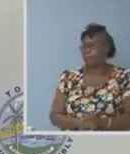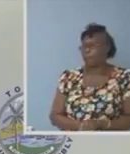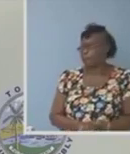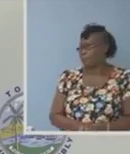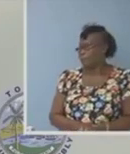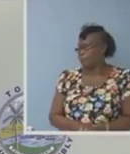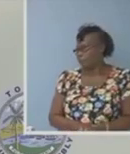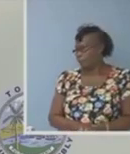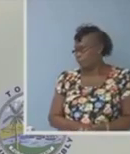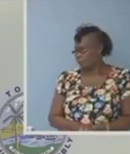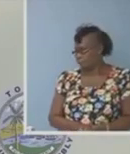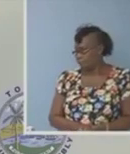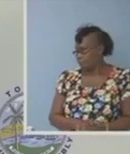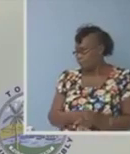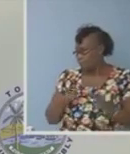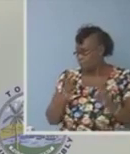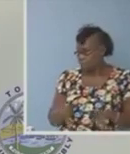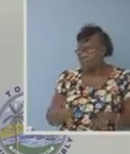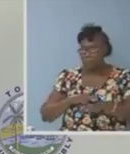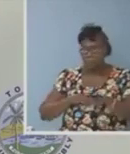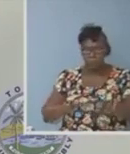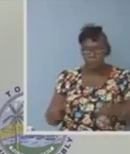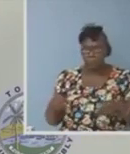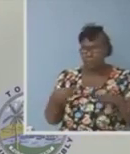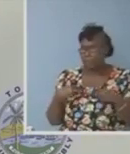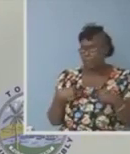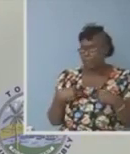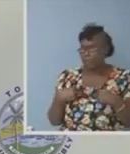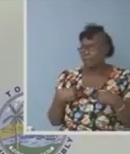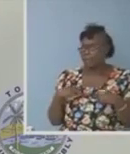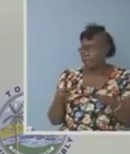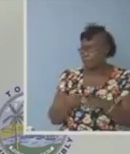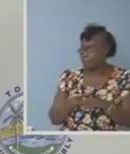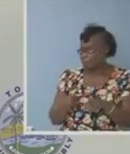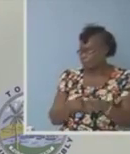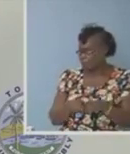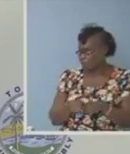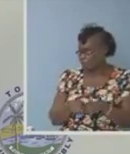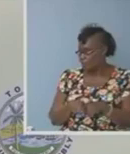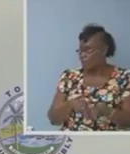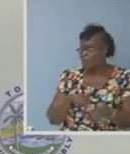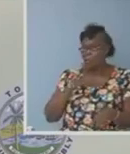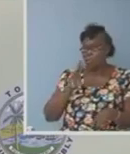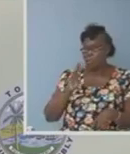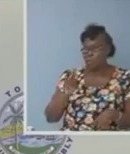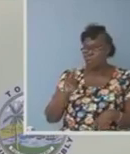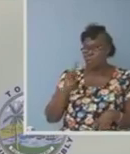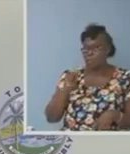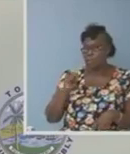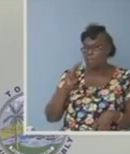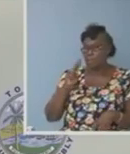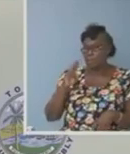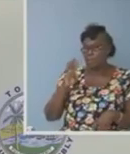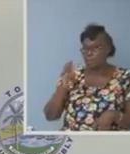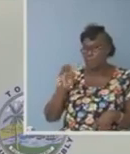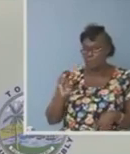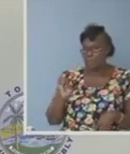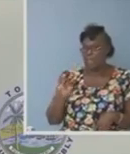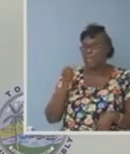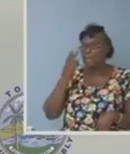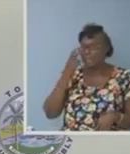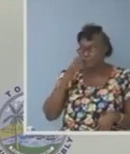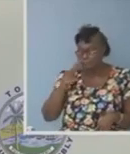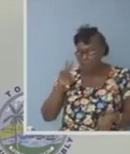those persons who do not have that channel, they can also go on YouTube and access the assessment and